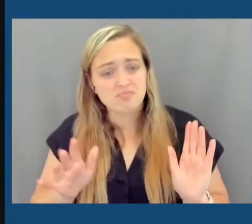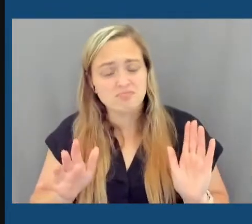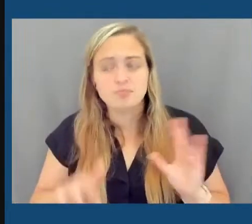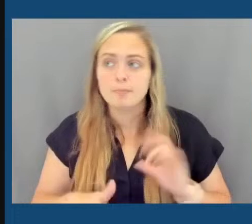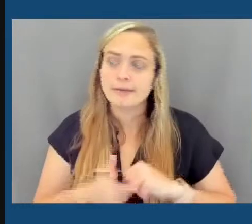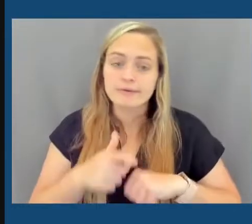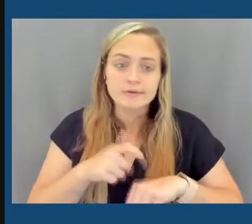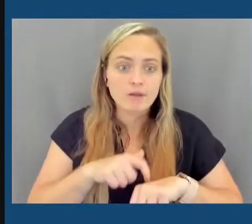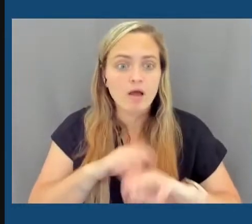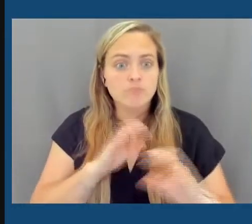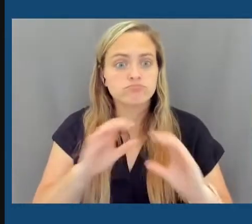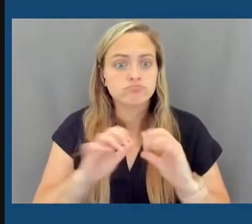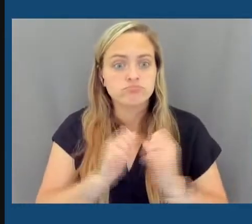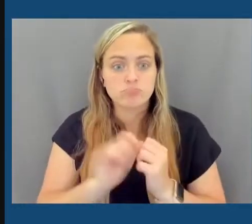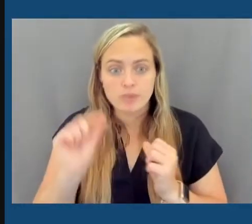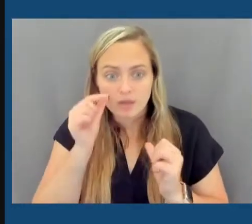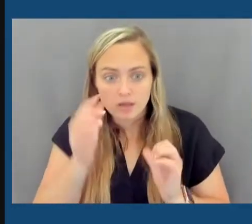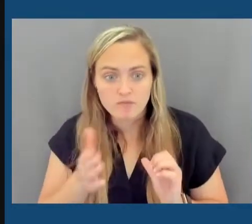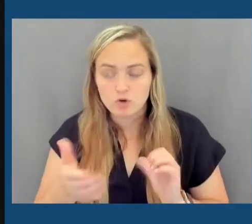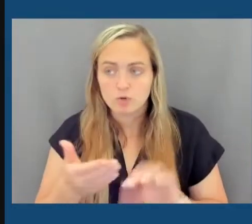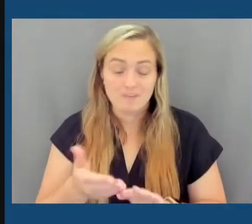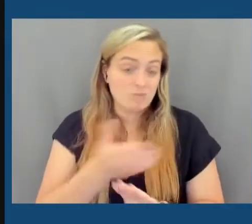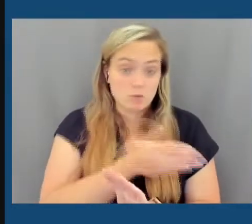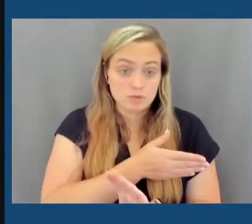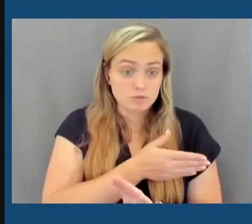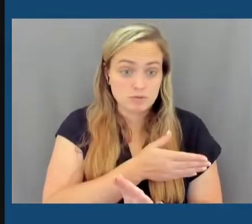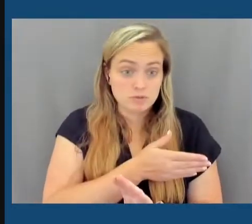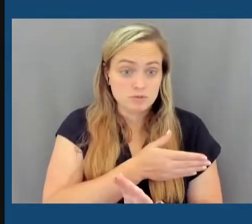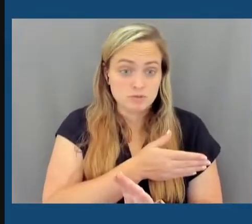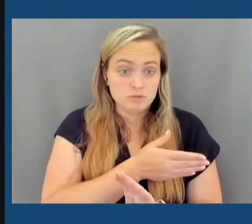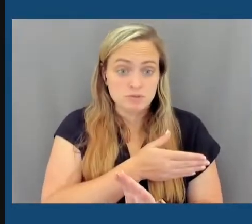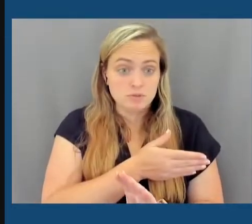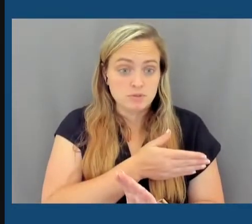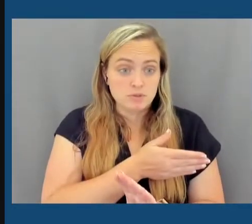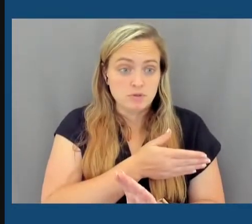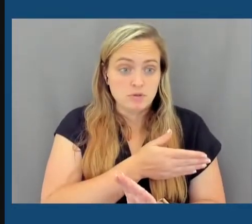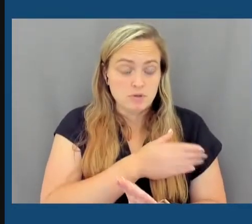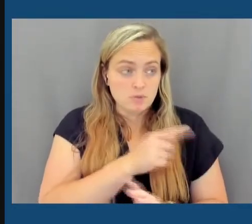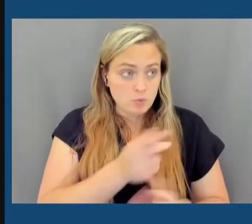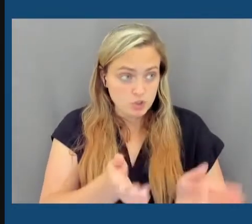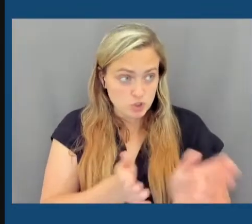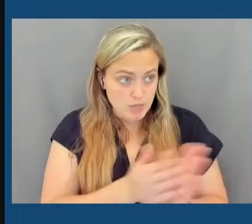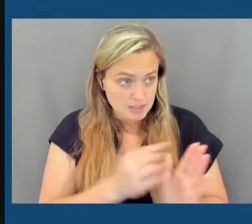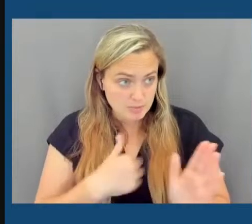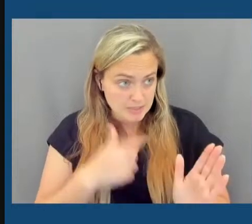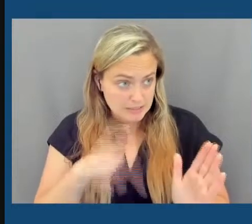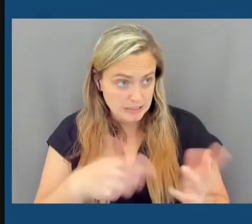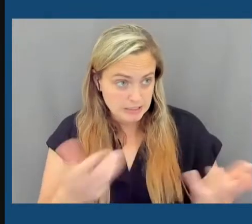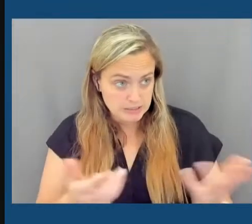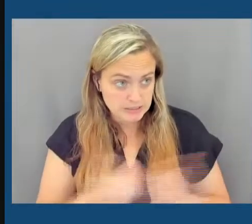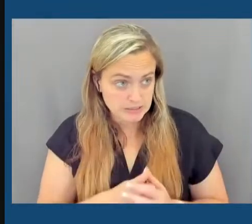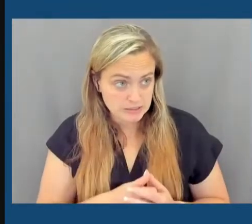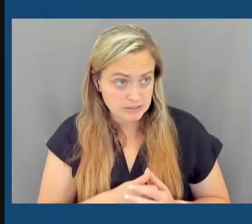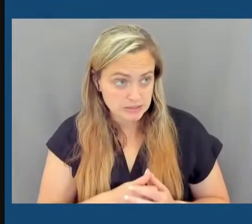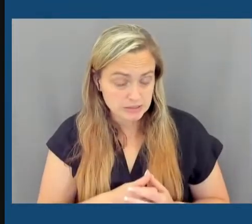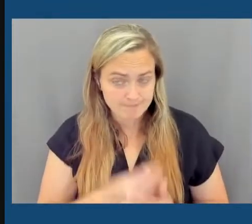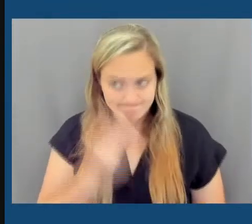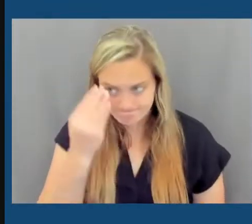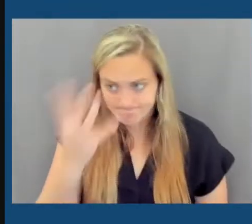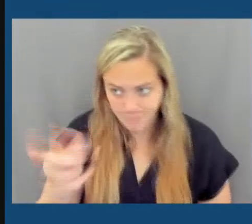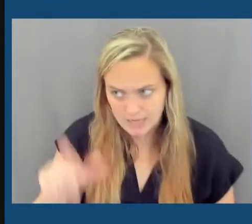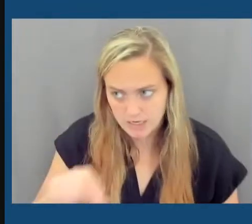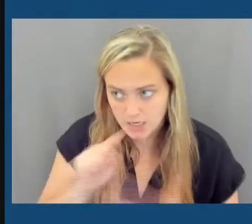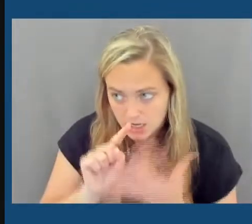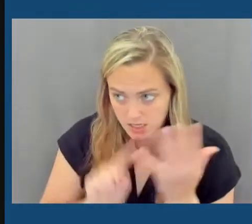had a conversation with the governor before then, that when she asks me what we need and I tell her,